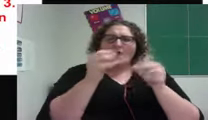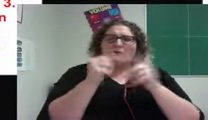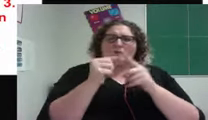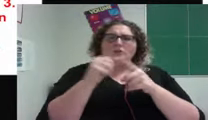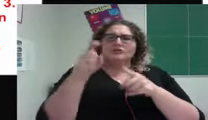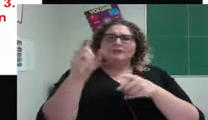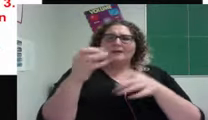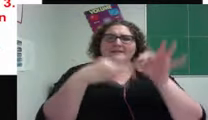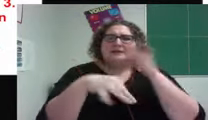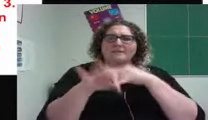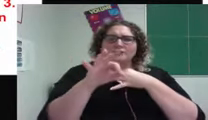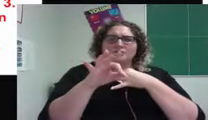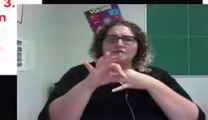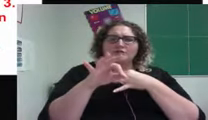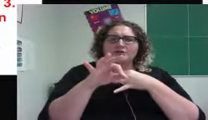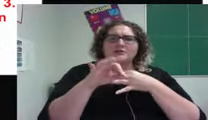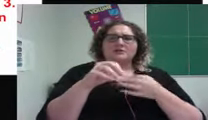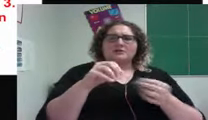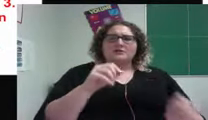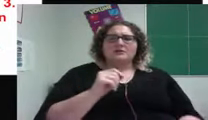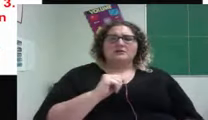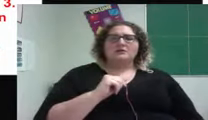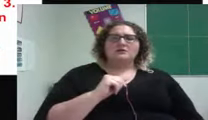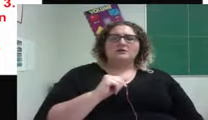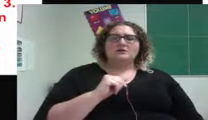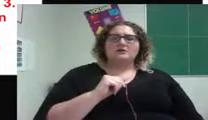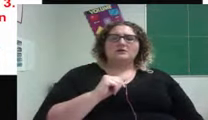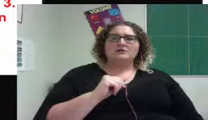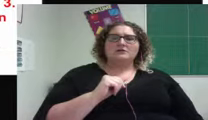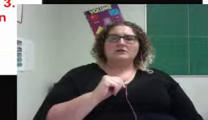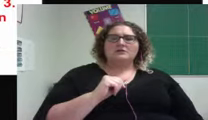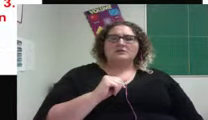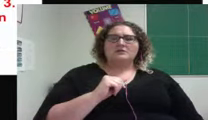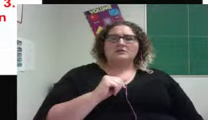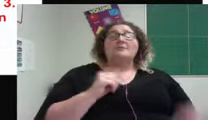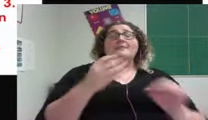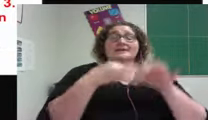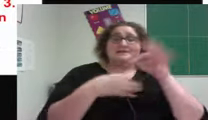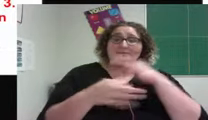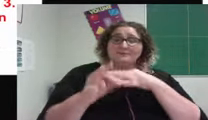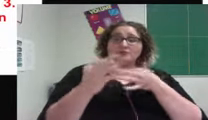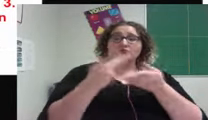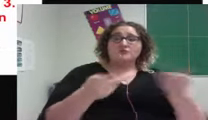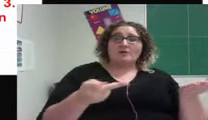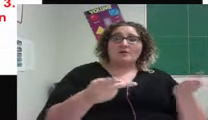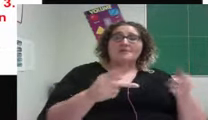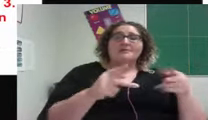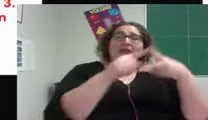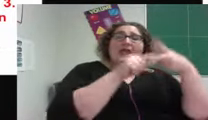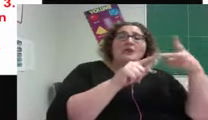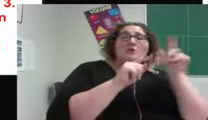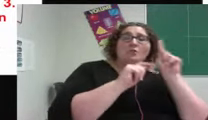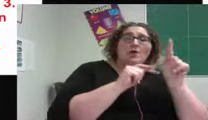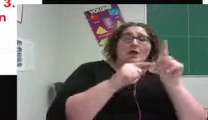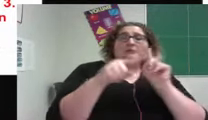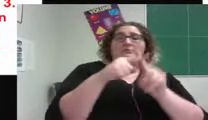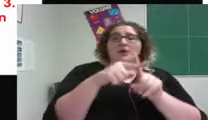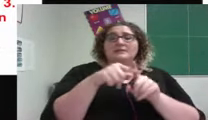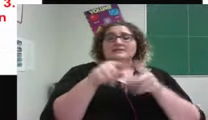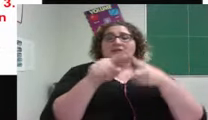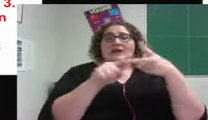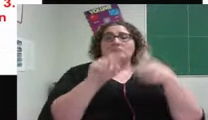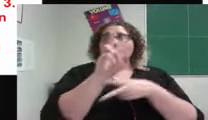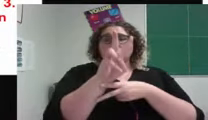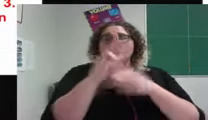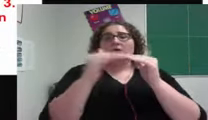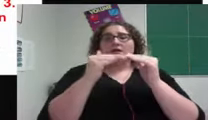By the substitution property, angle 1 plus angle 2 is equal to angle 2 plus angle 3. Then by the subtraction property of equality, we can subtract angle 2